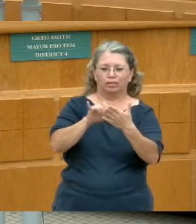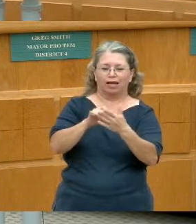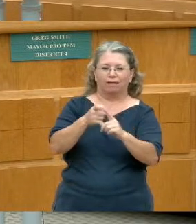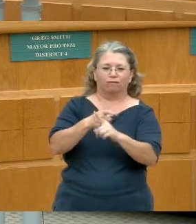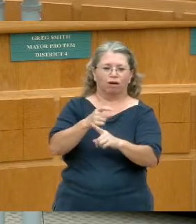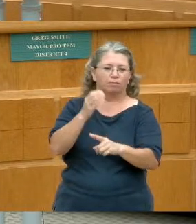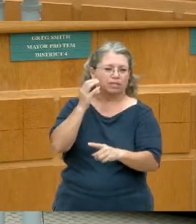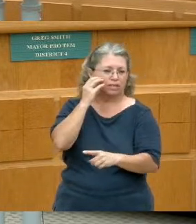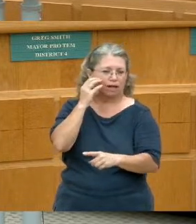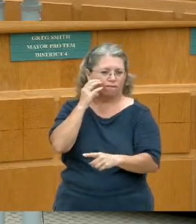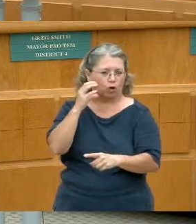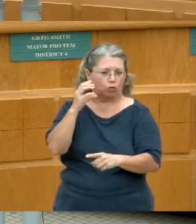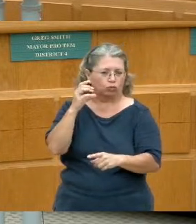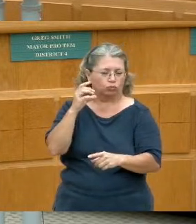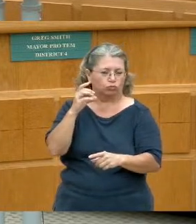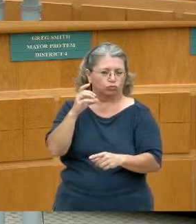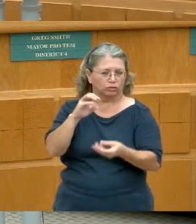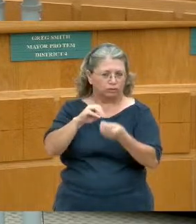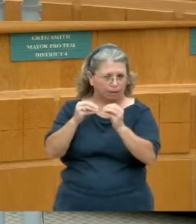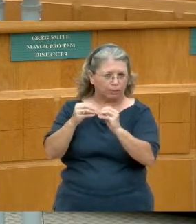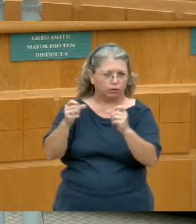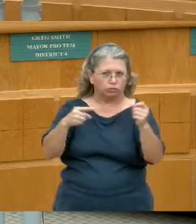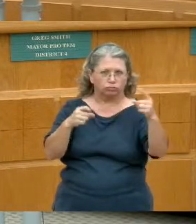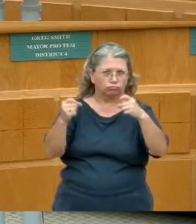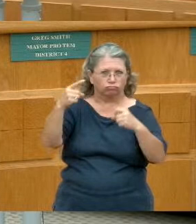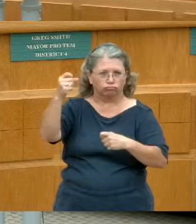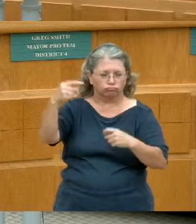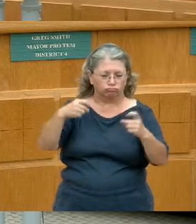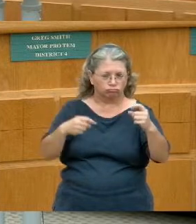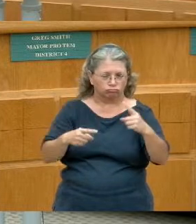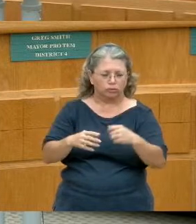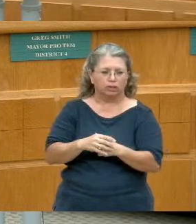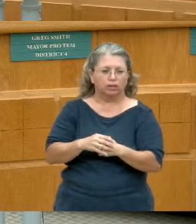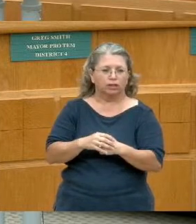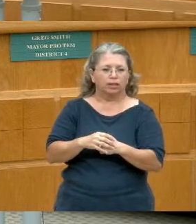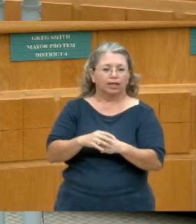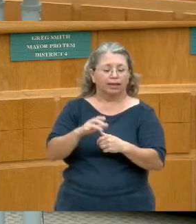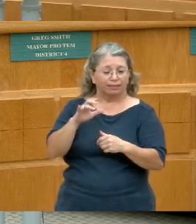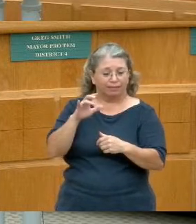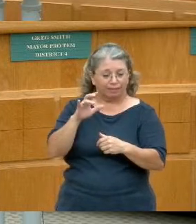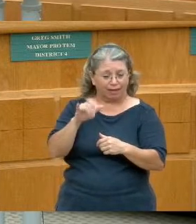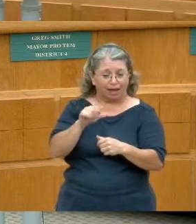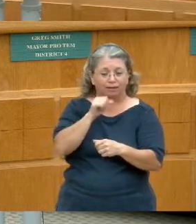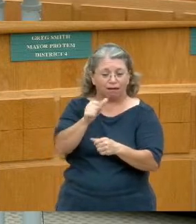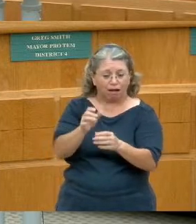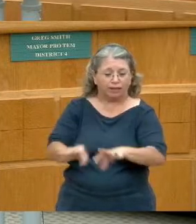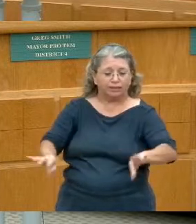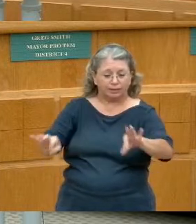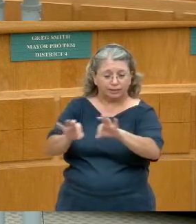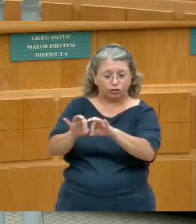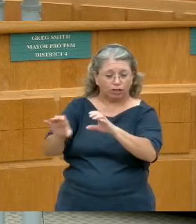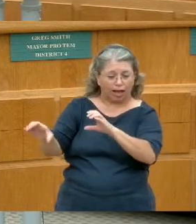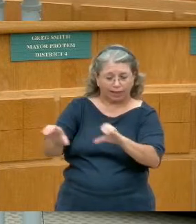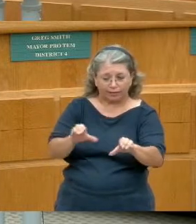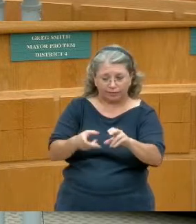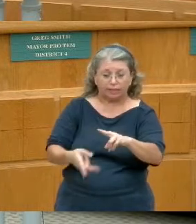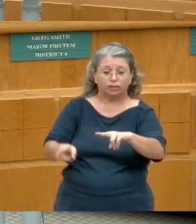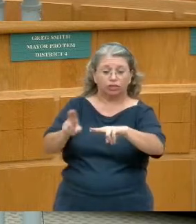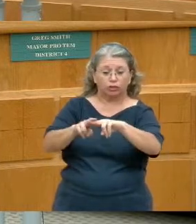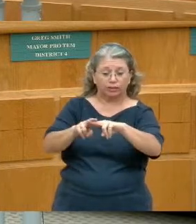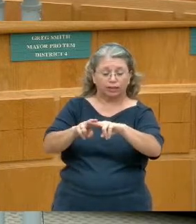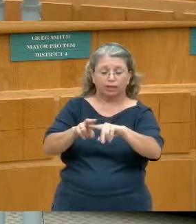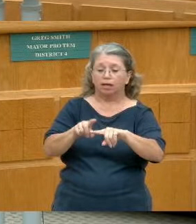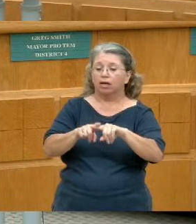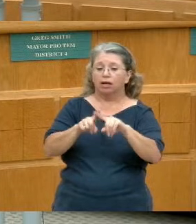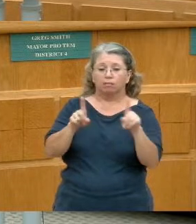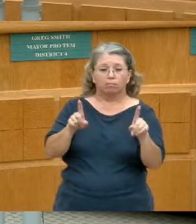But even though that non-essential activity is increasing, which you would think would lead to increased transmission rates, it's not.